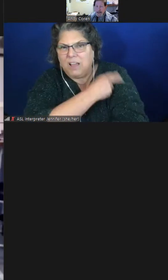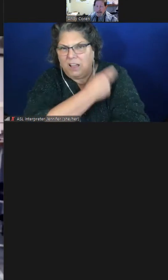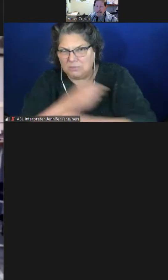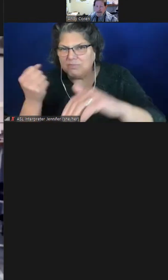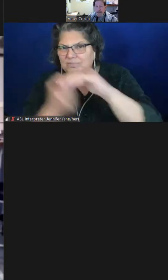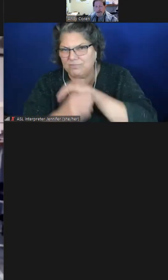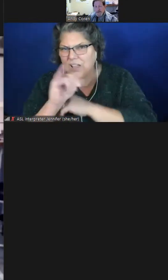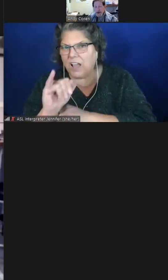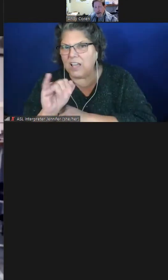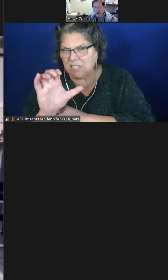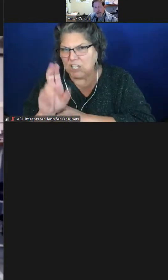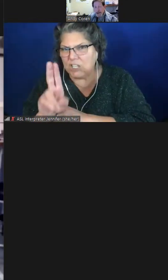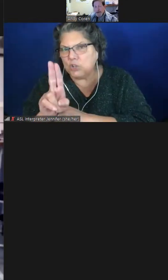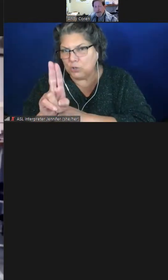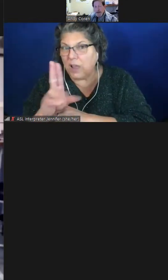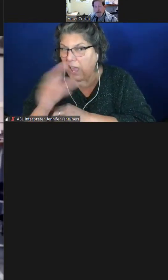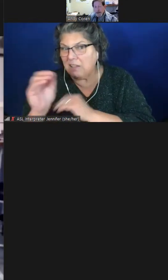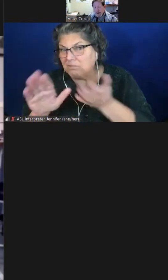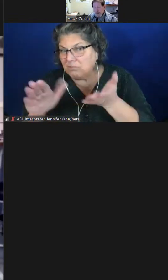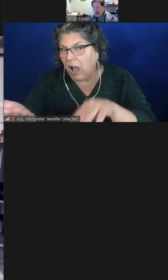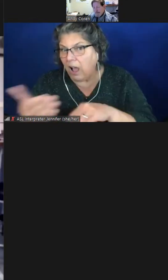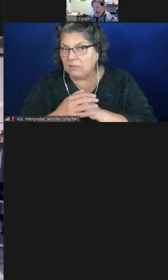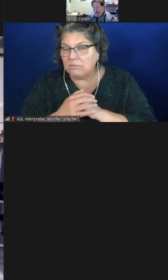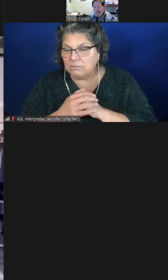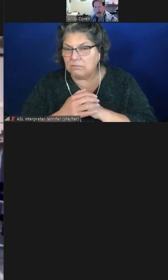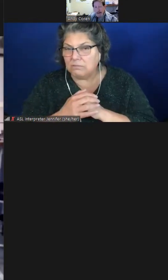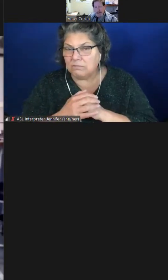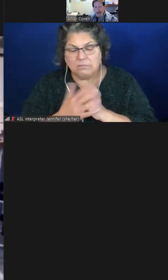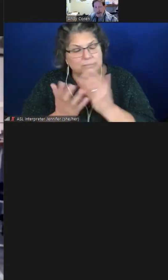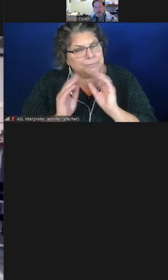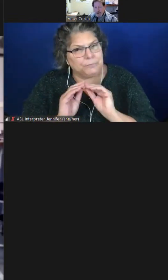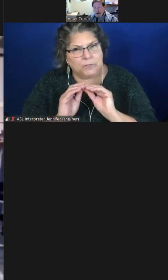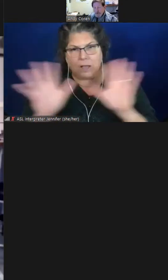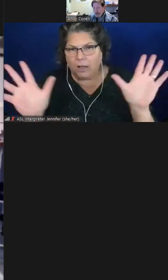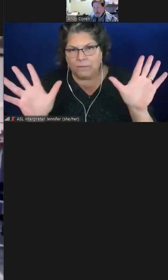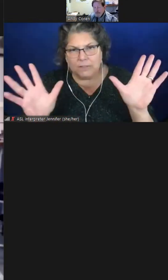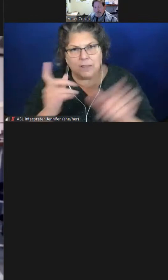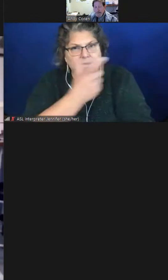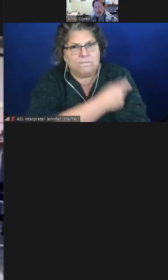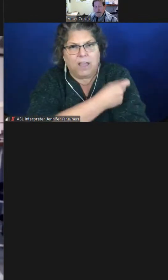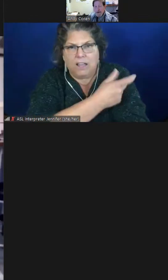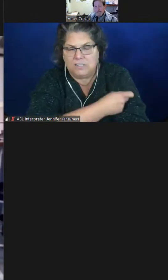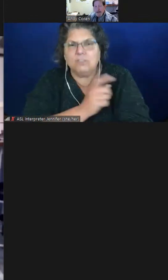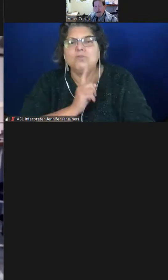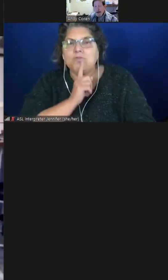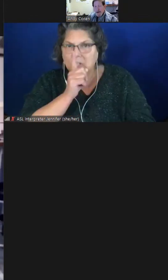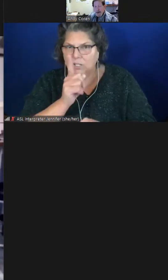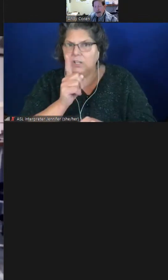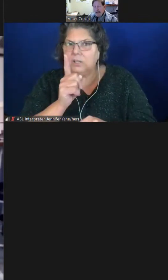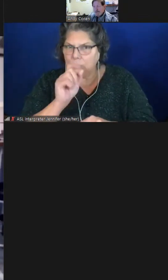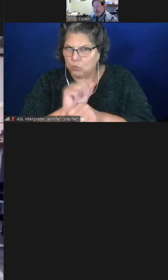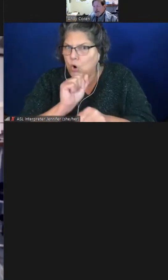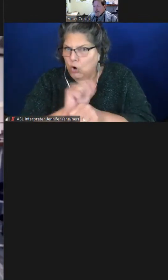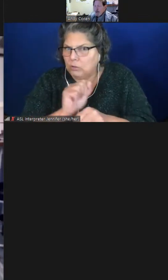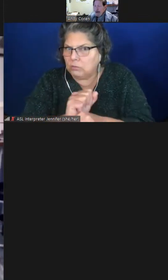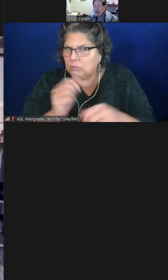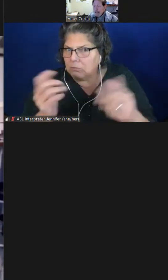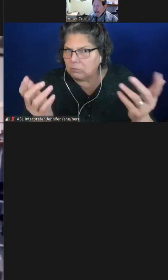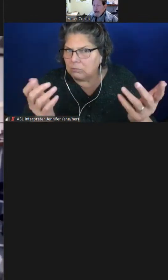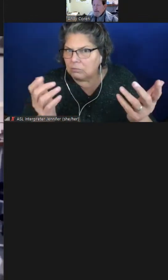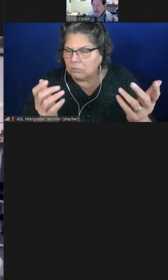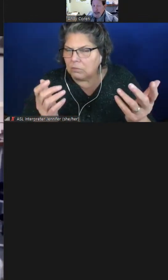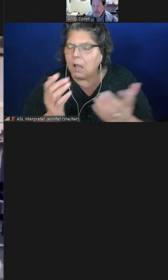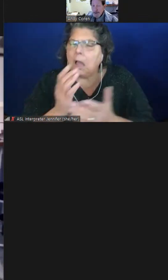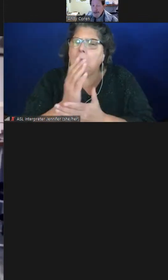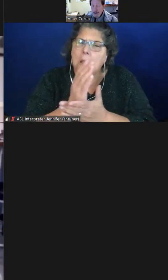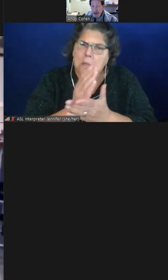So it's very clear that the vaccines are very effective for people. There has been some